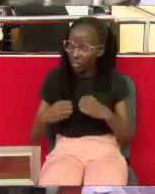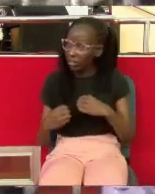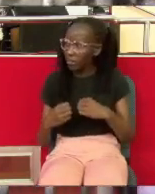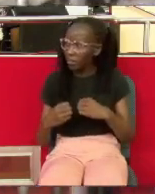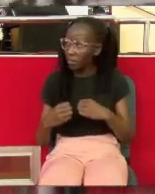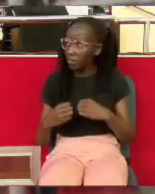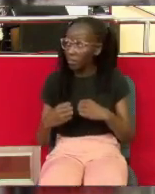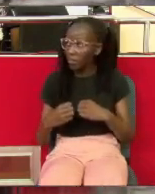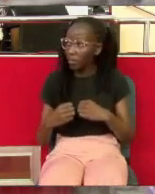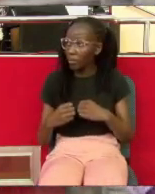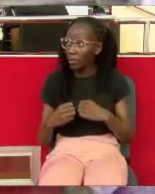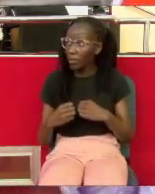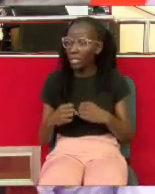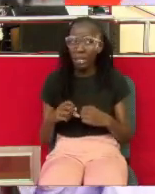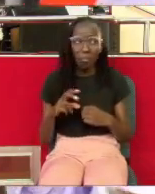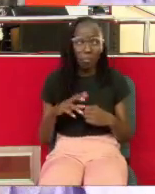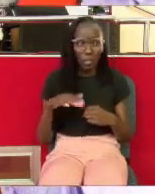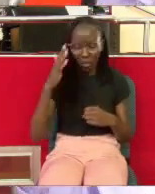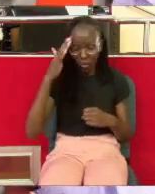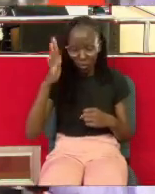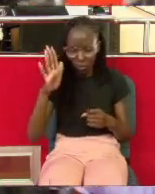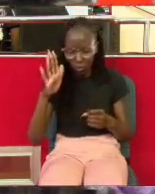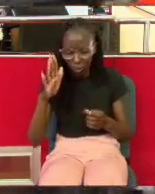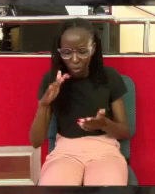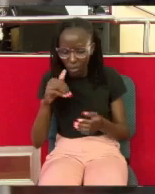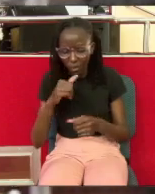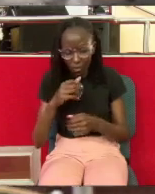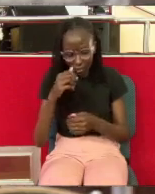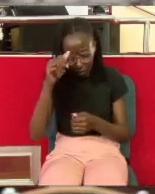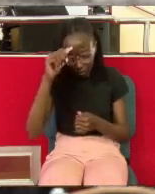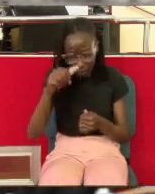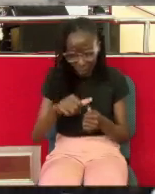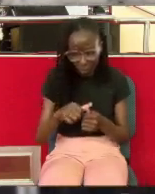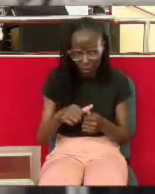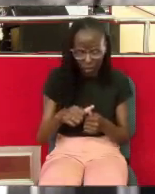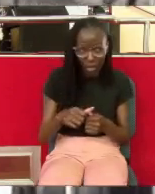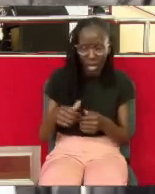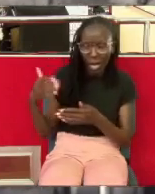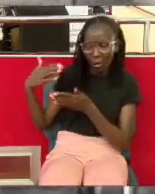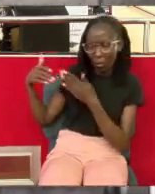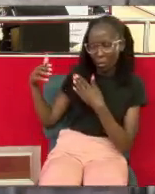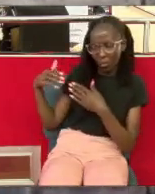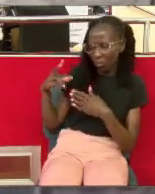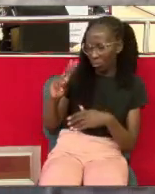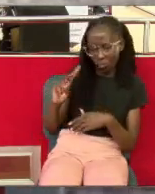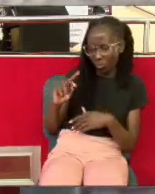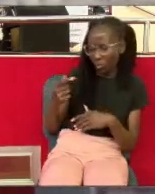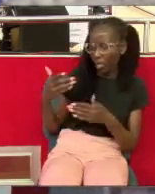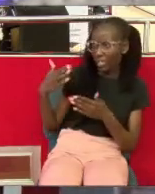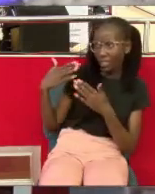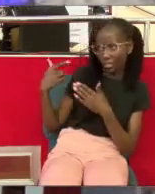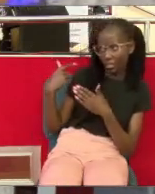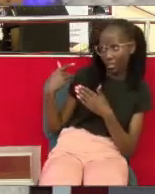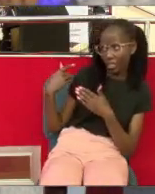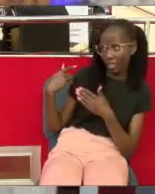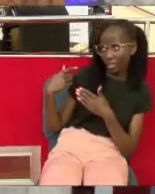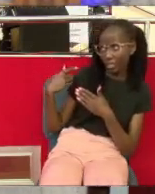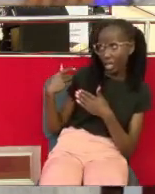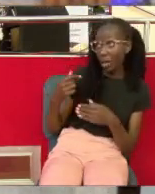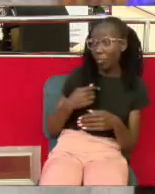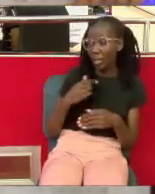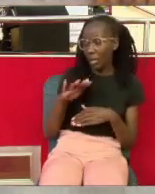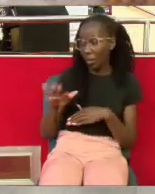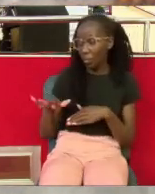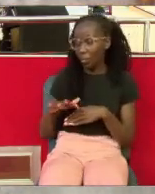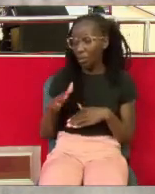But I couldn't help remembering. Just not long ago, I had been in a place like a